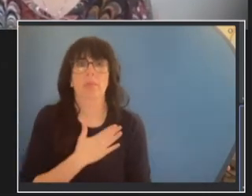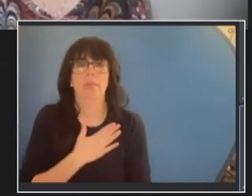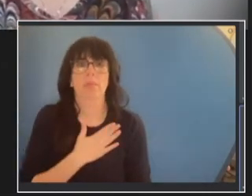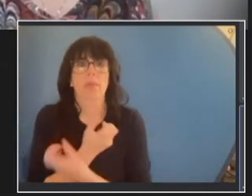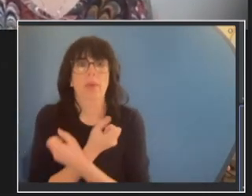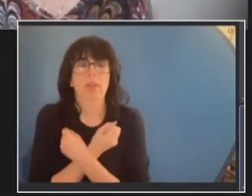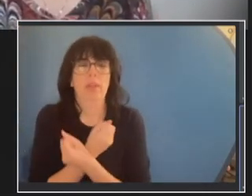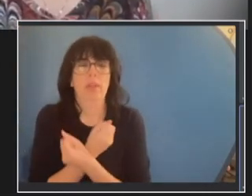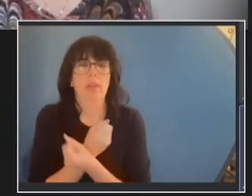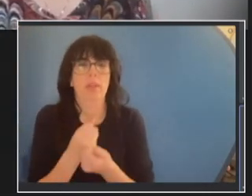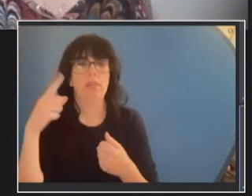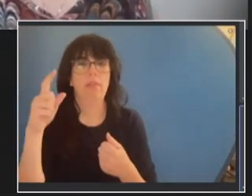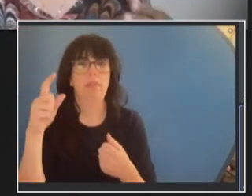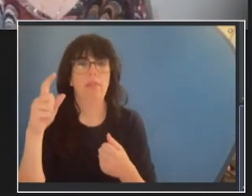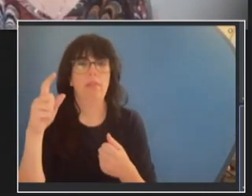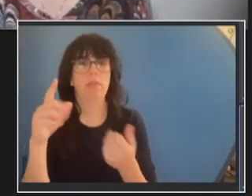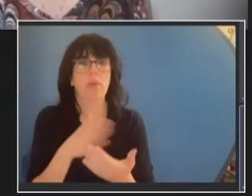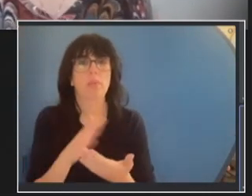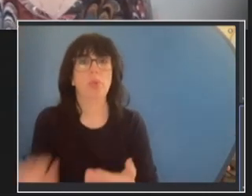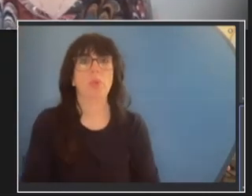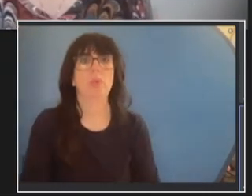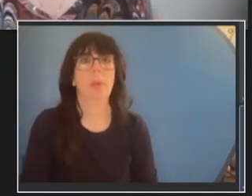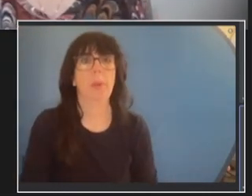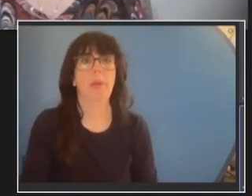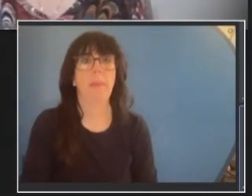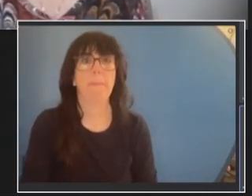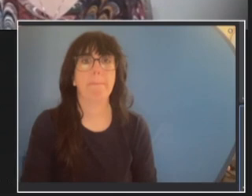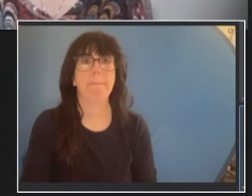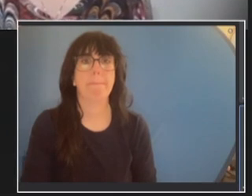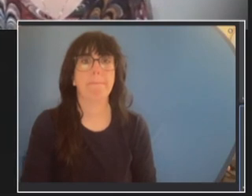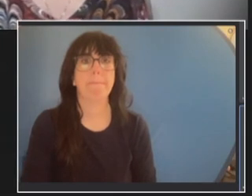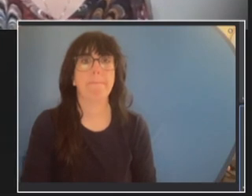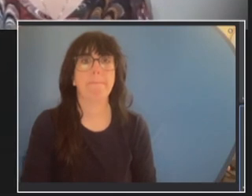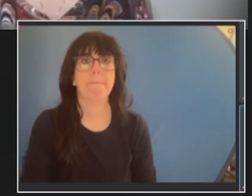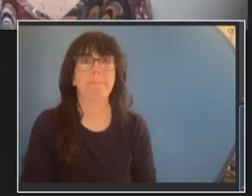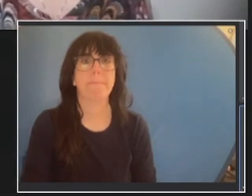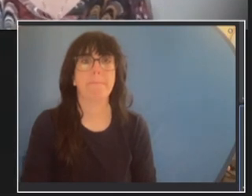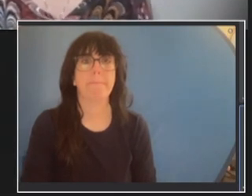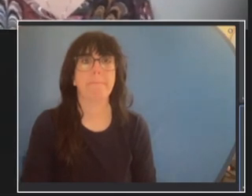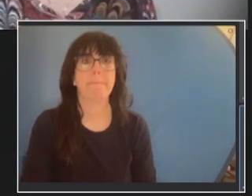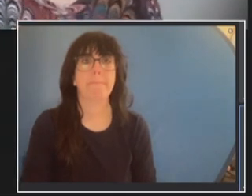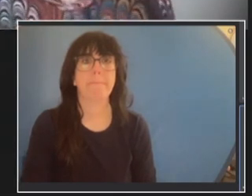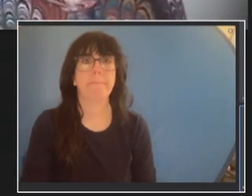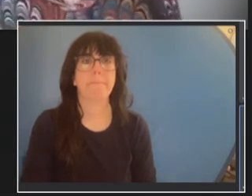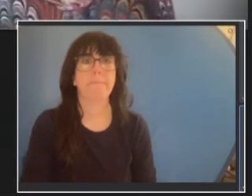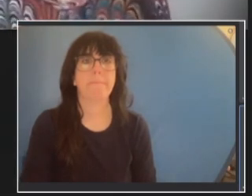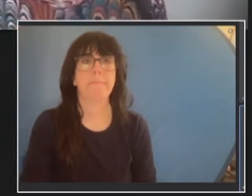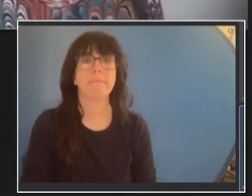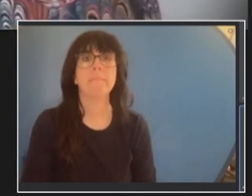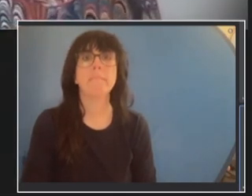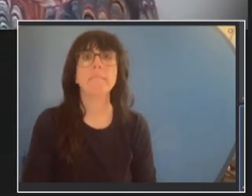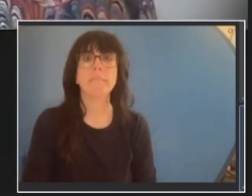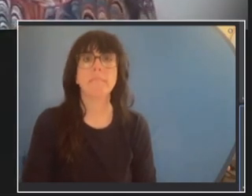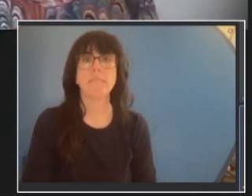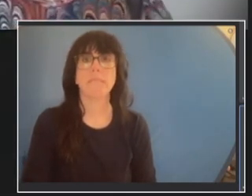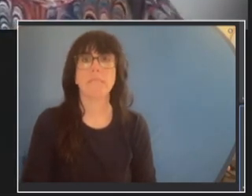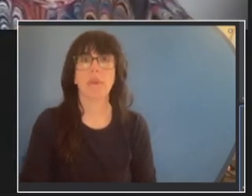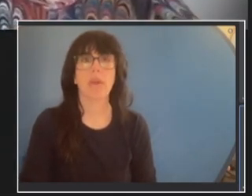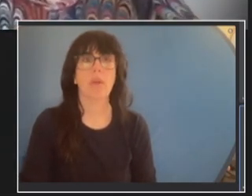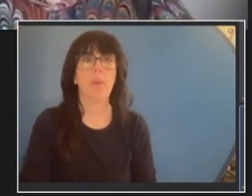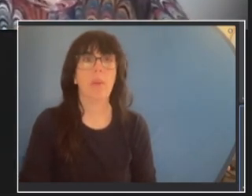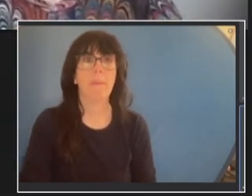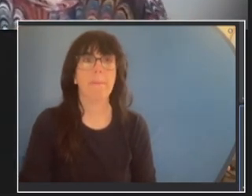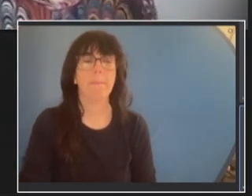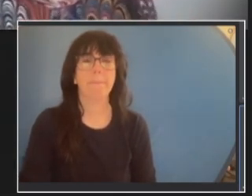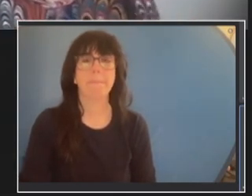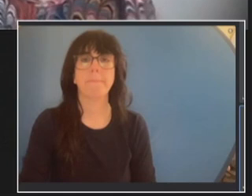in the freedom struggle into one book. So I'm going to read a